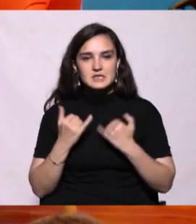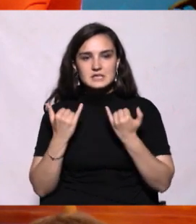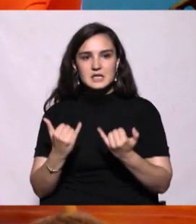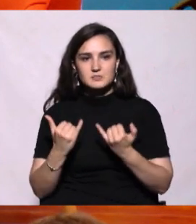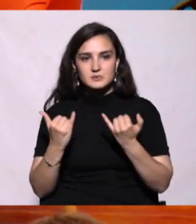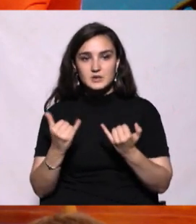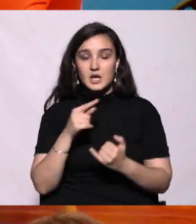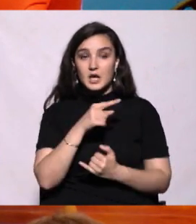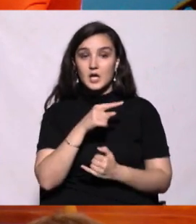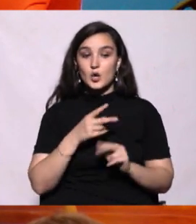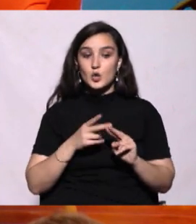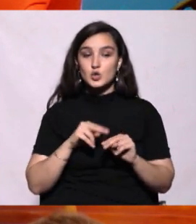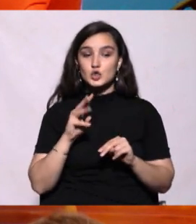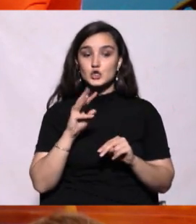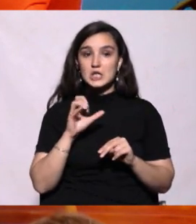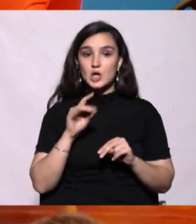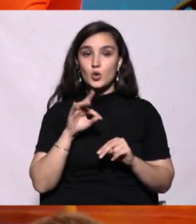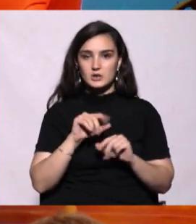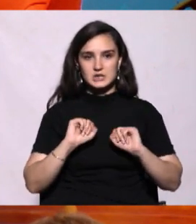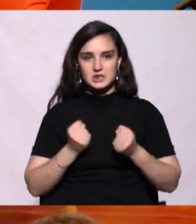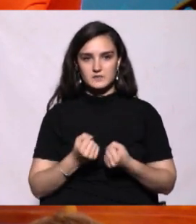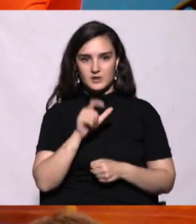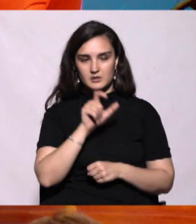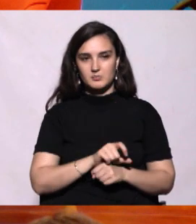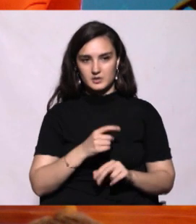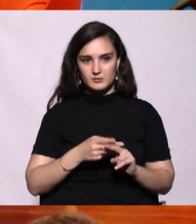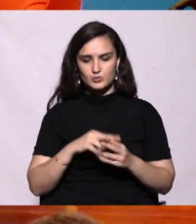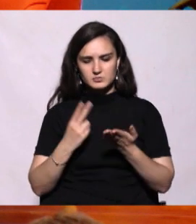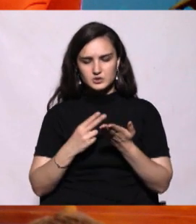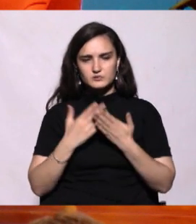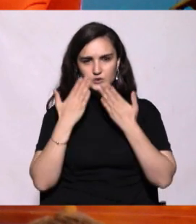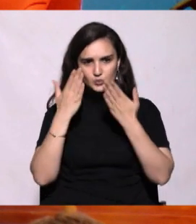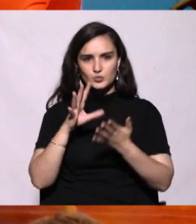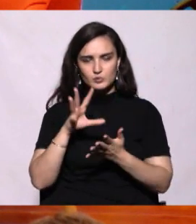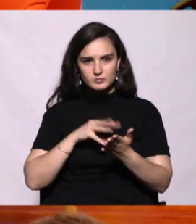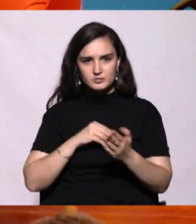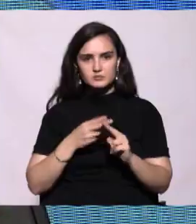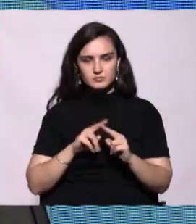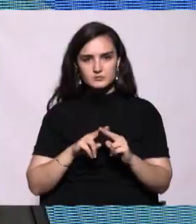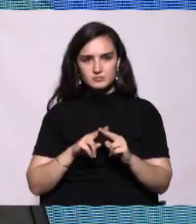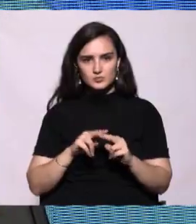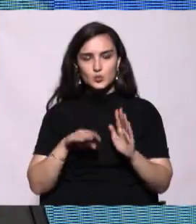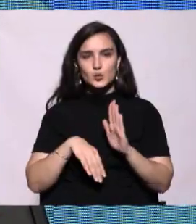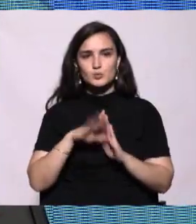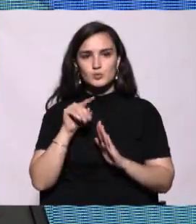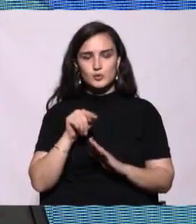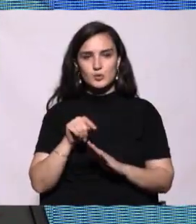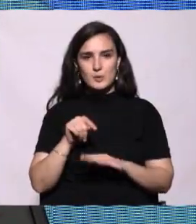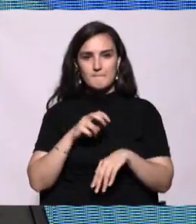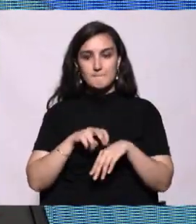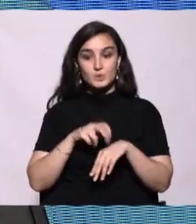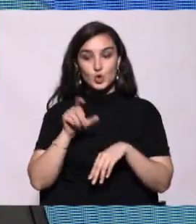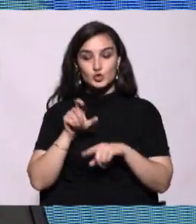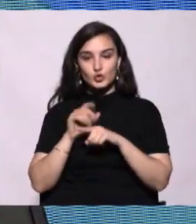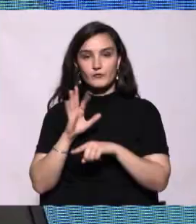Holmes is a bit cold and shut off. And the reader of the book can certainly identify more with Dr.